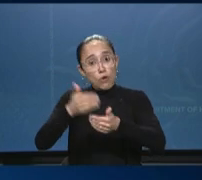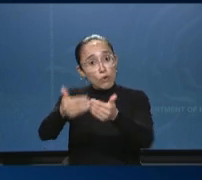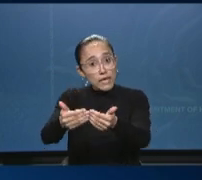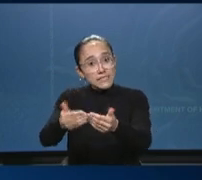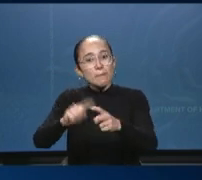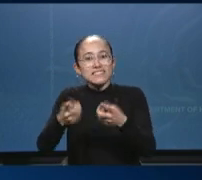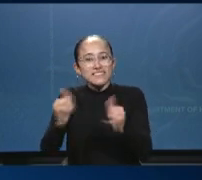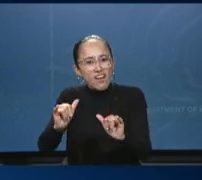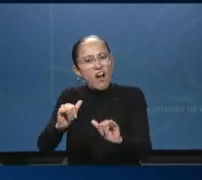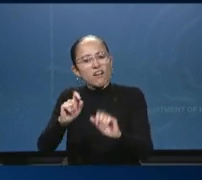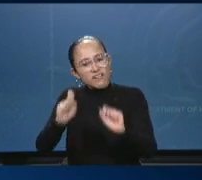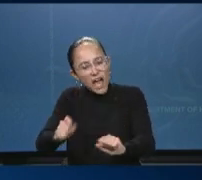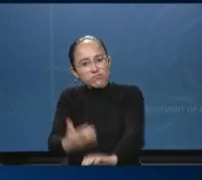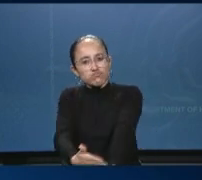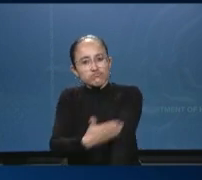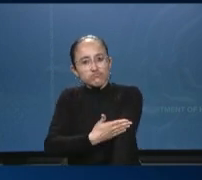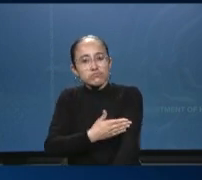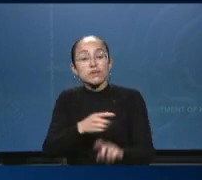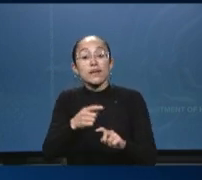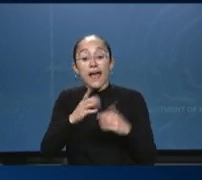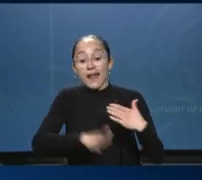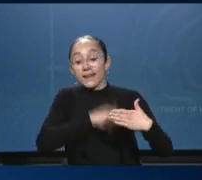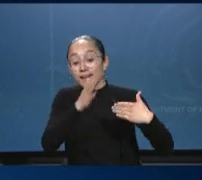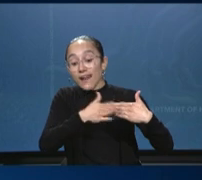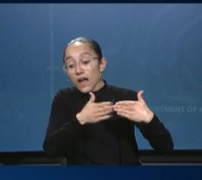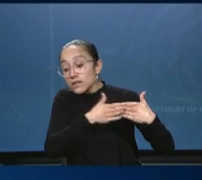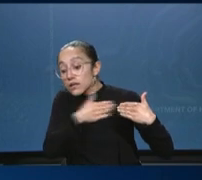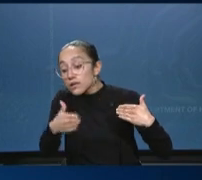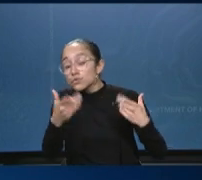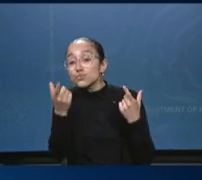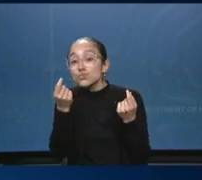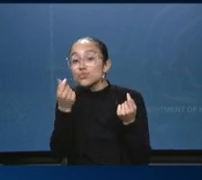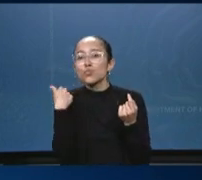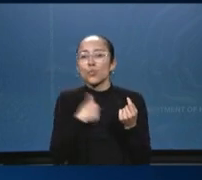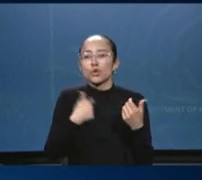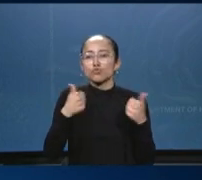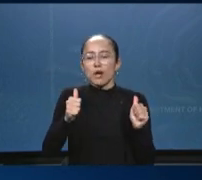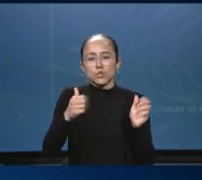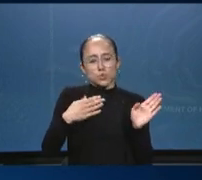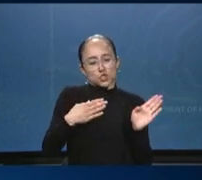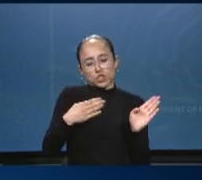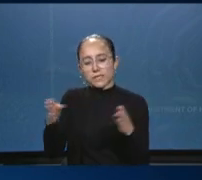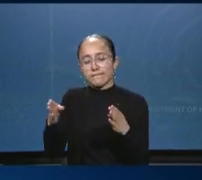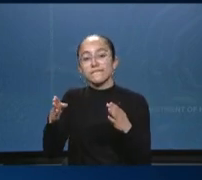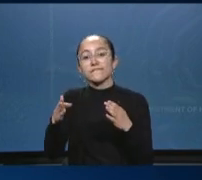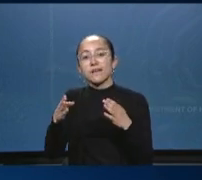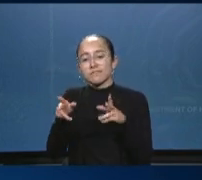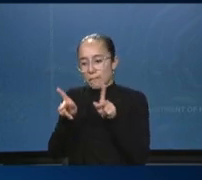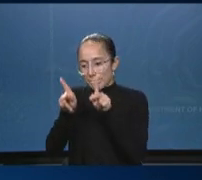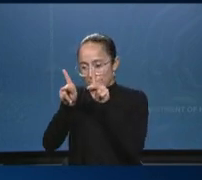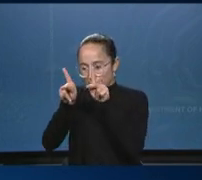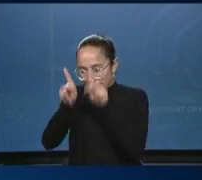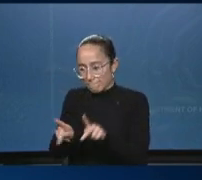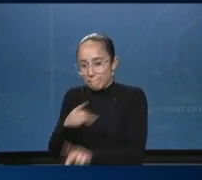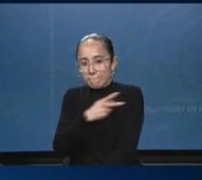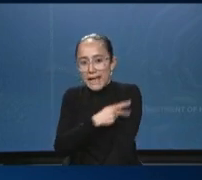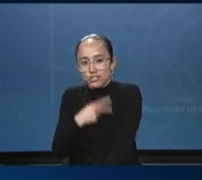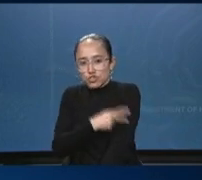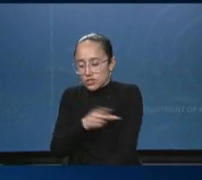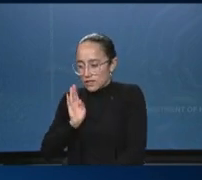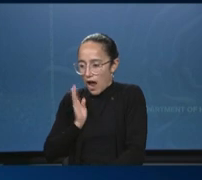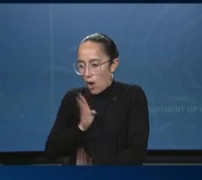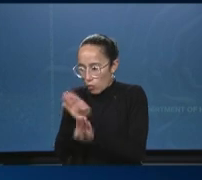go. In terms of what comes next, we're trying to shift to thinking more about the patient as the focal point